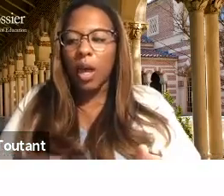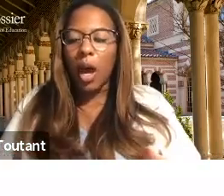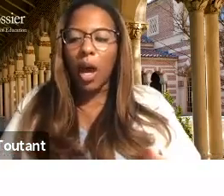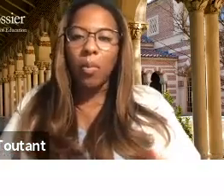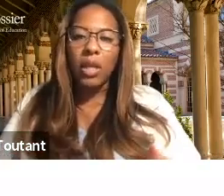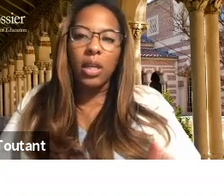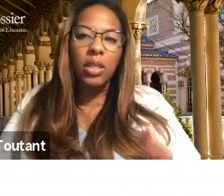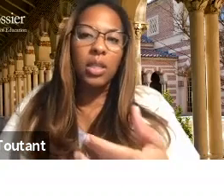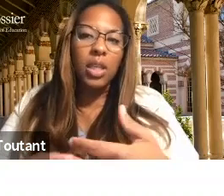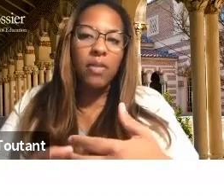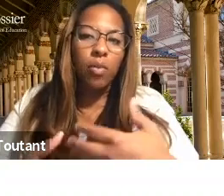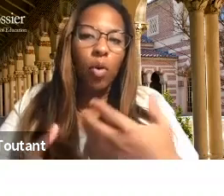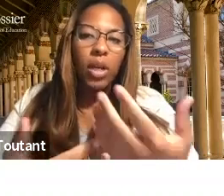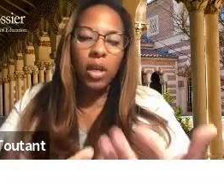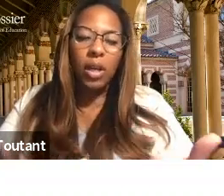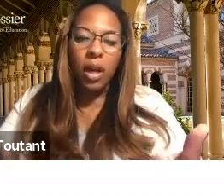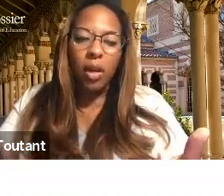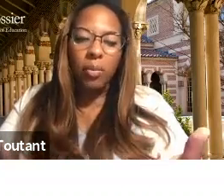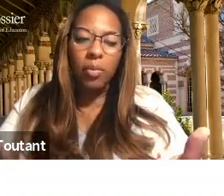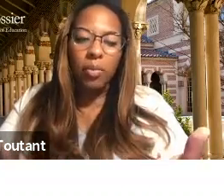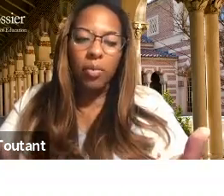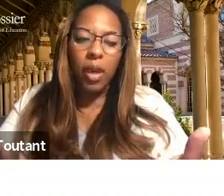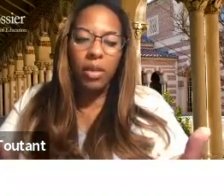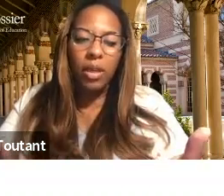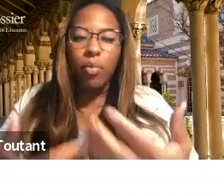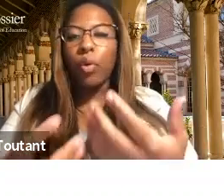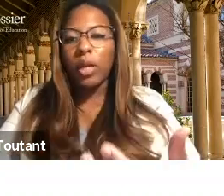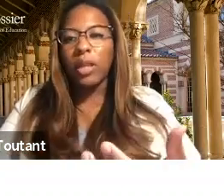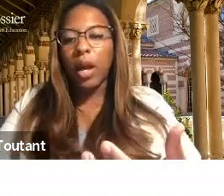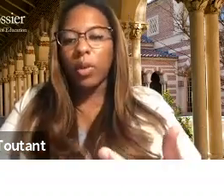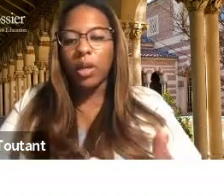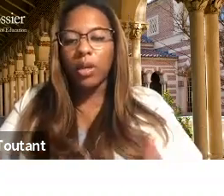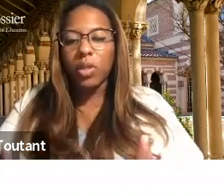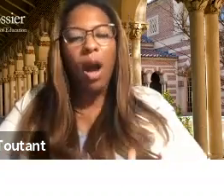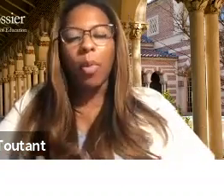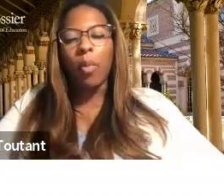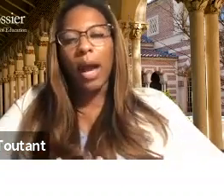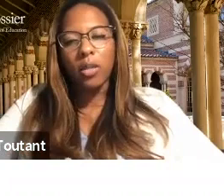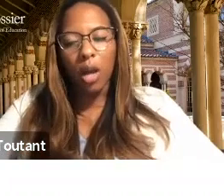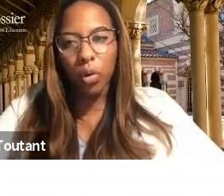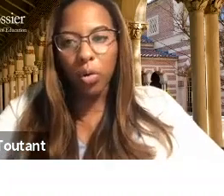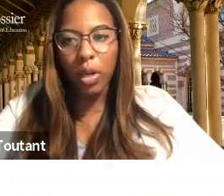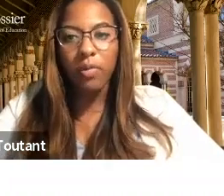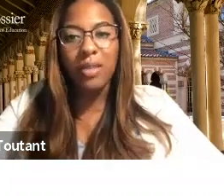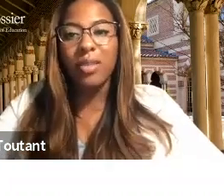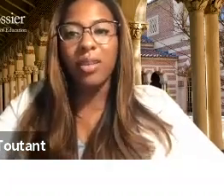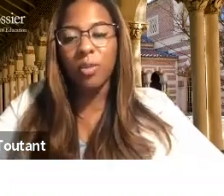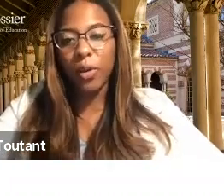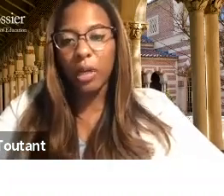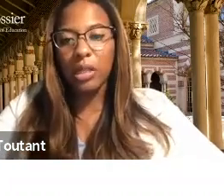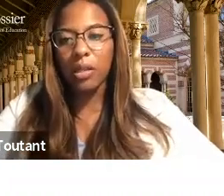student, it's even more, I think, important that we talk about Black doctoral